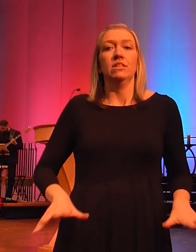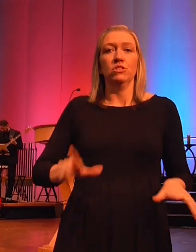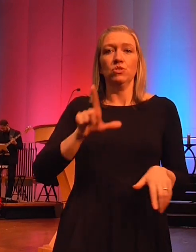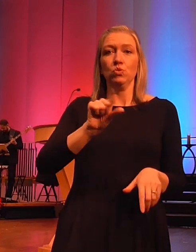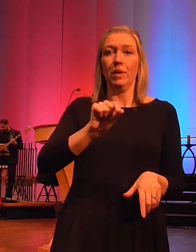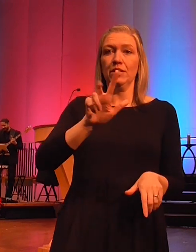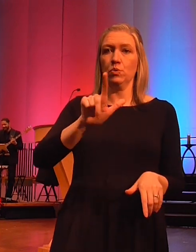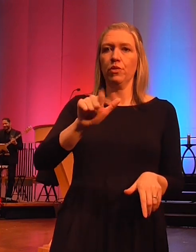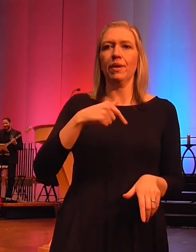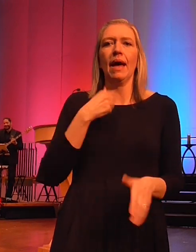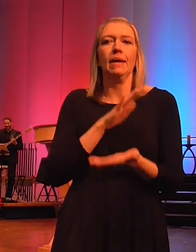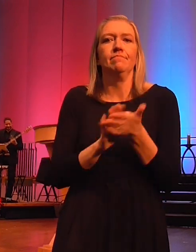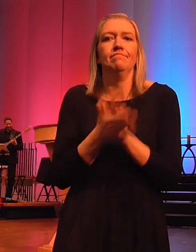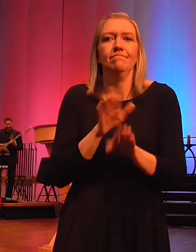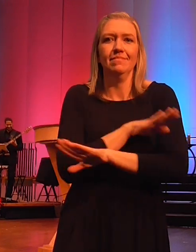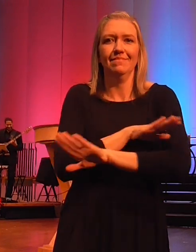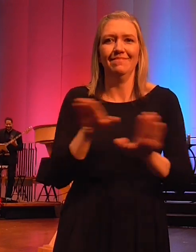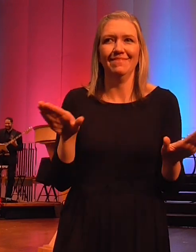it.